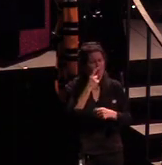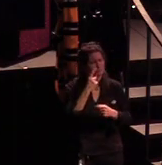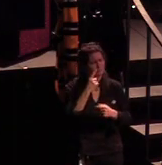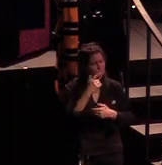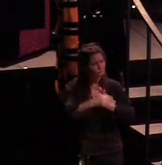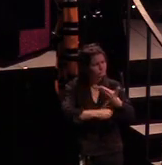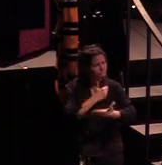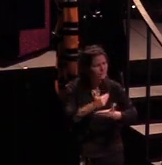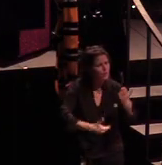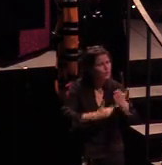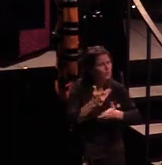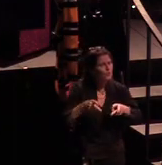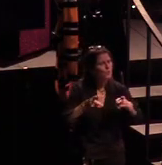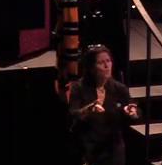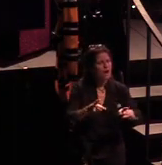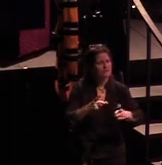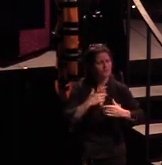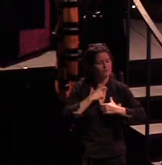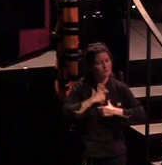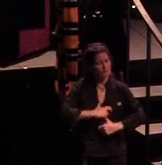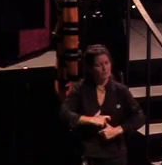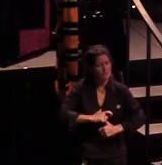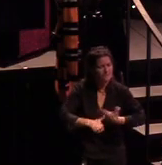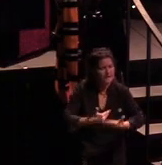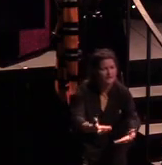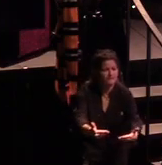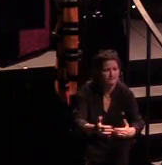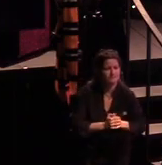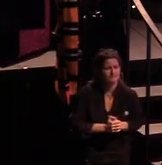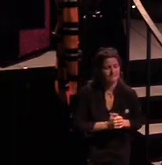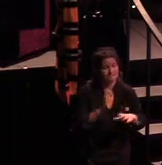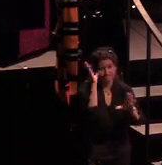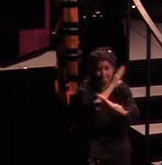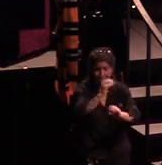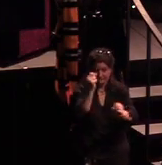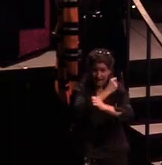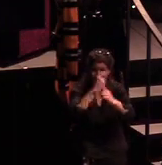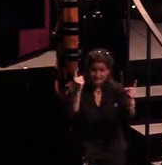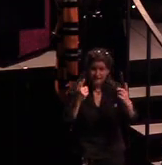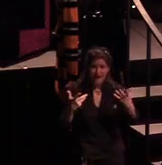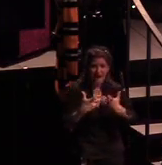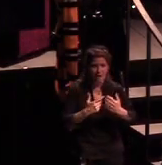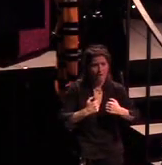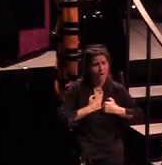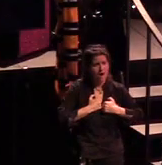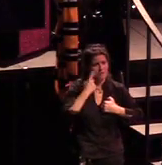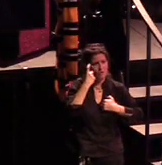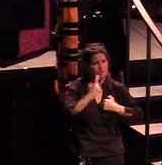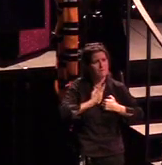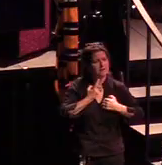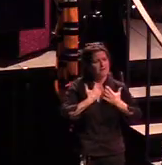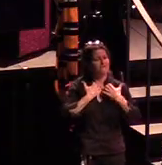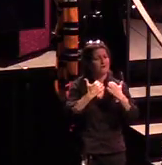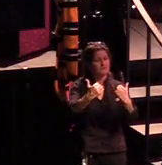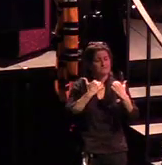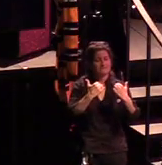I'm about to tell you about an idea biscuit that radically transformed how I thought about myself the social